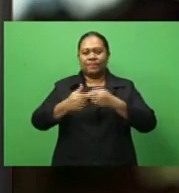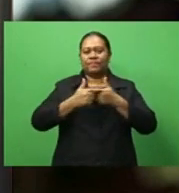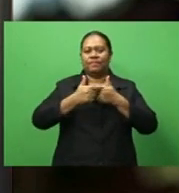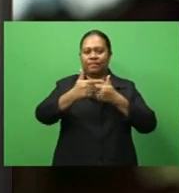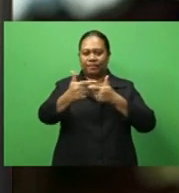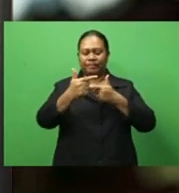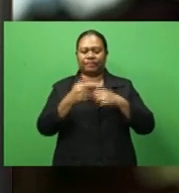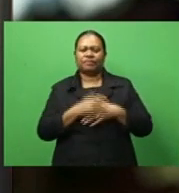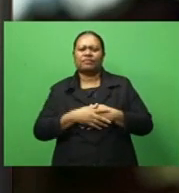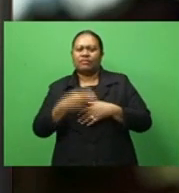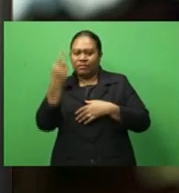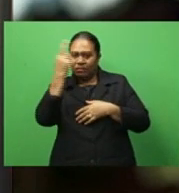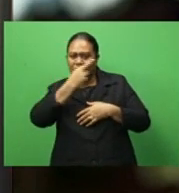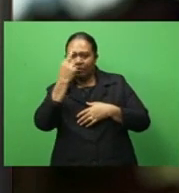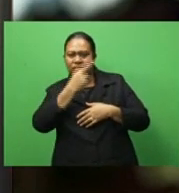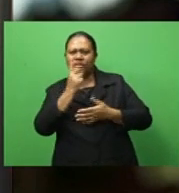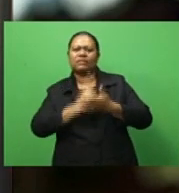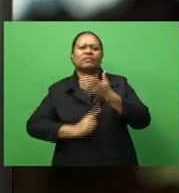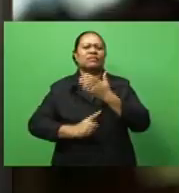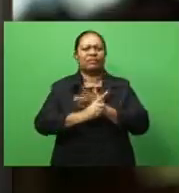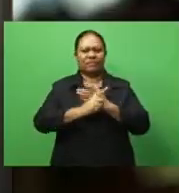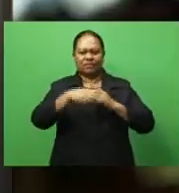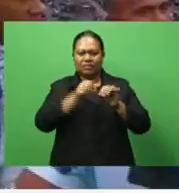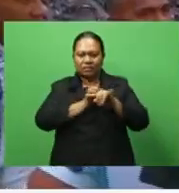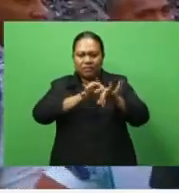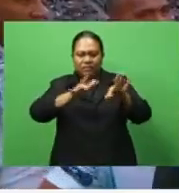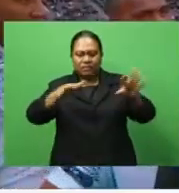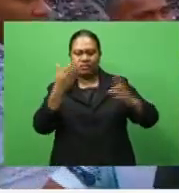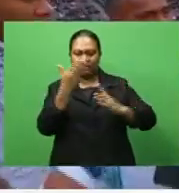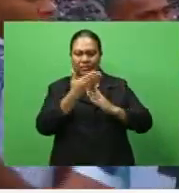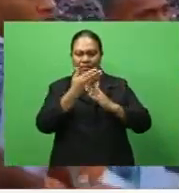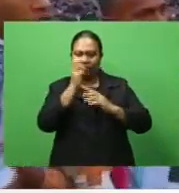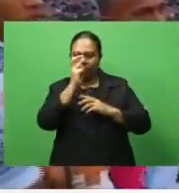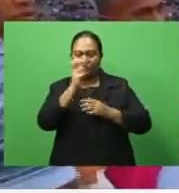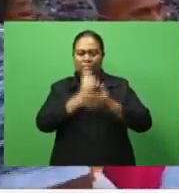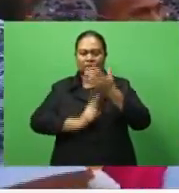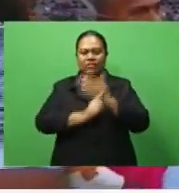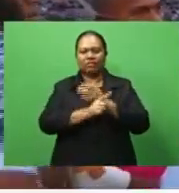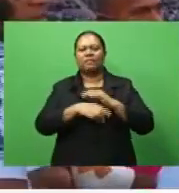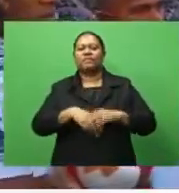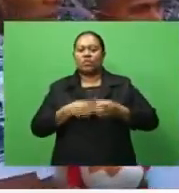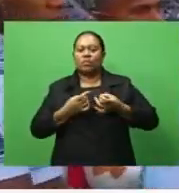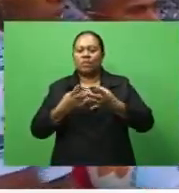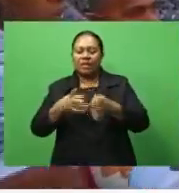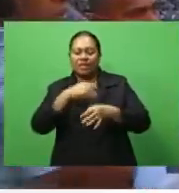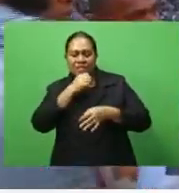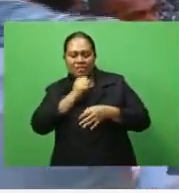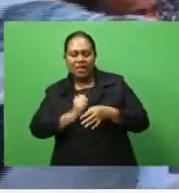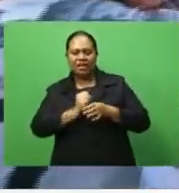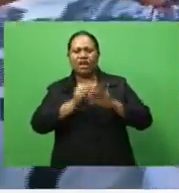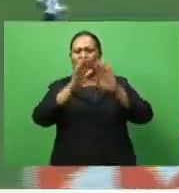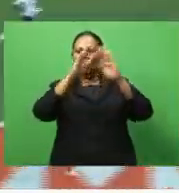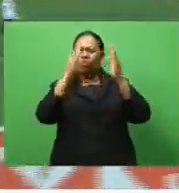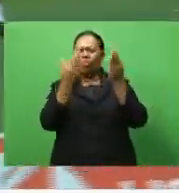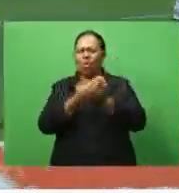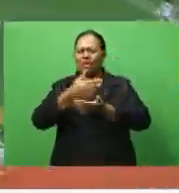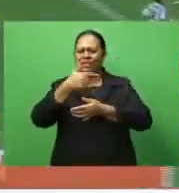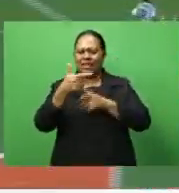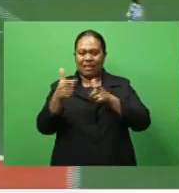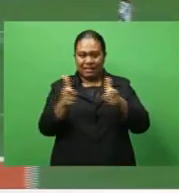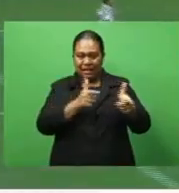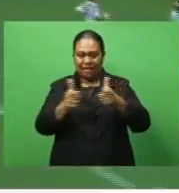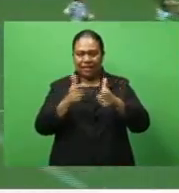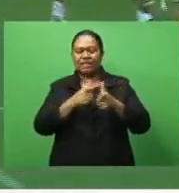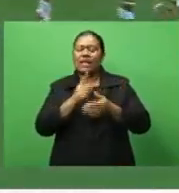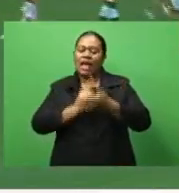and the risk of detraining amid the pandemic restrictions. As Baber prepares to map out a plan for the World Sevens Series in